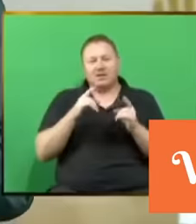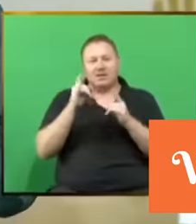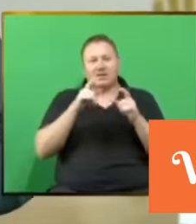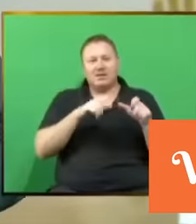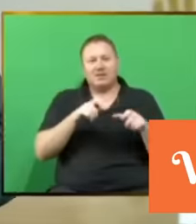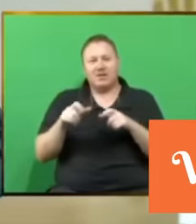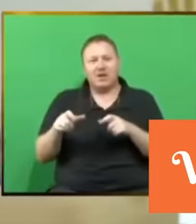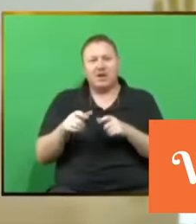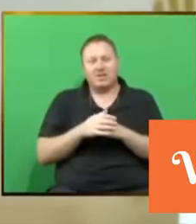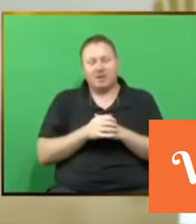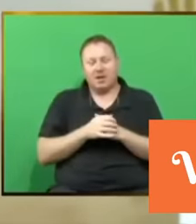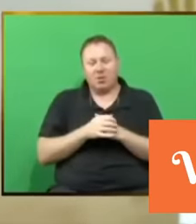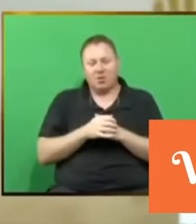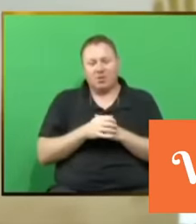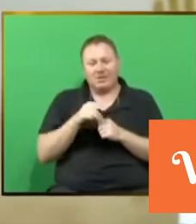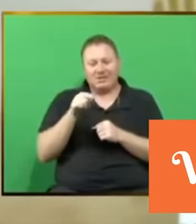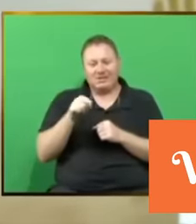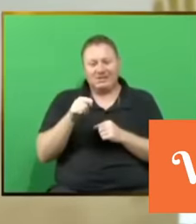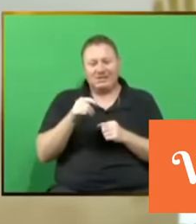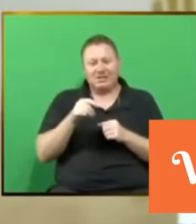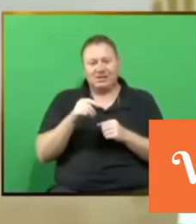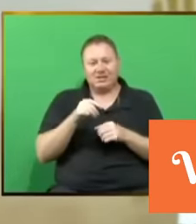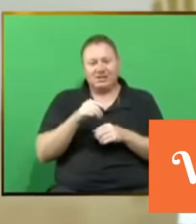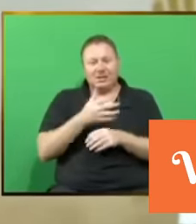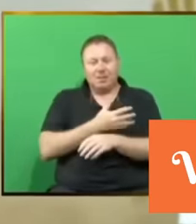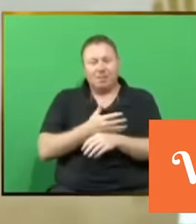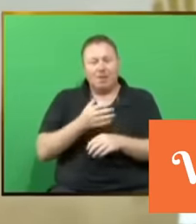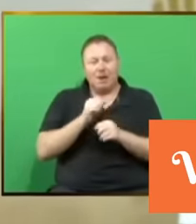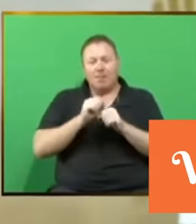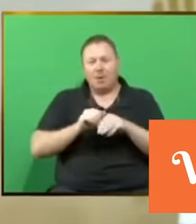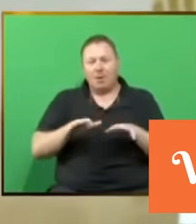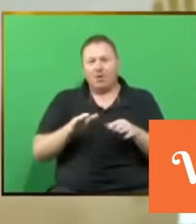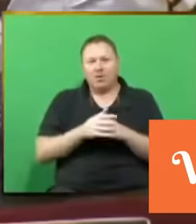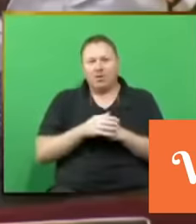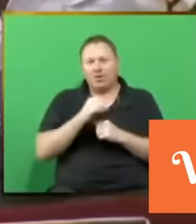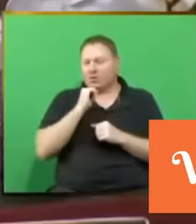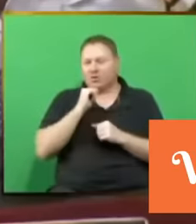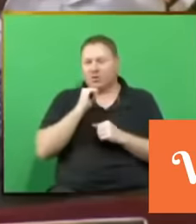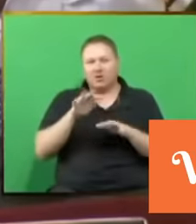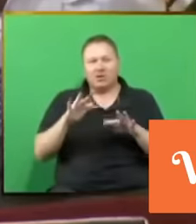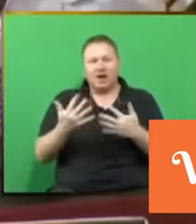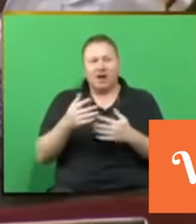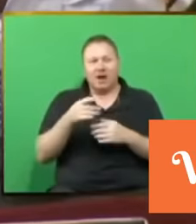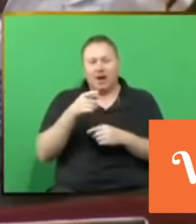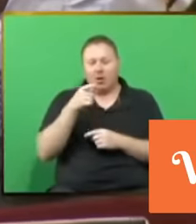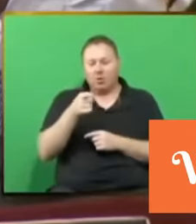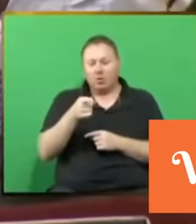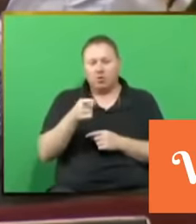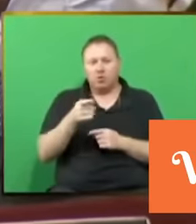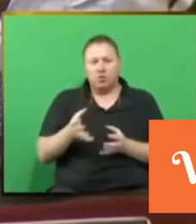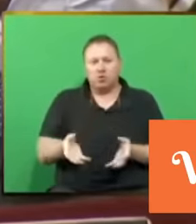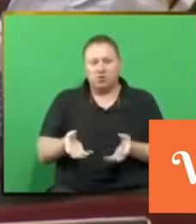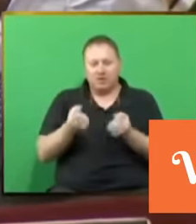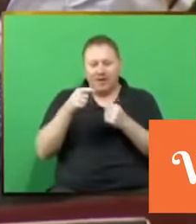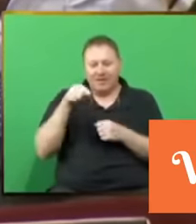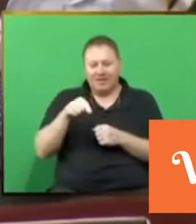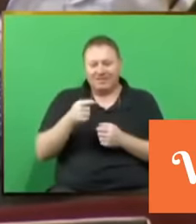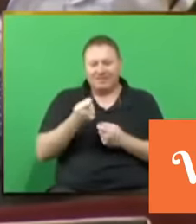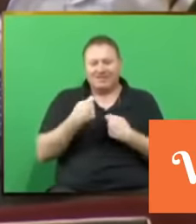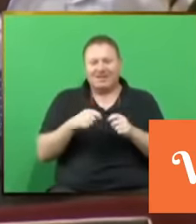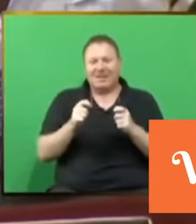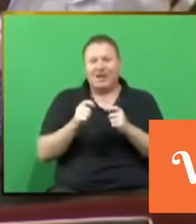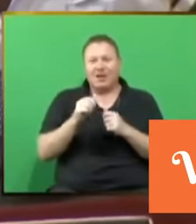bloodbath, I can assure you that. We will not allow you to take this and sell it and sell